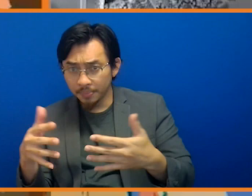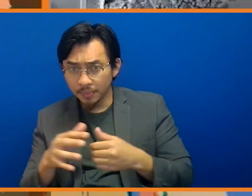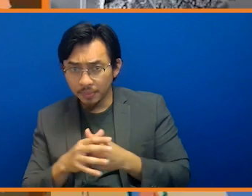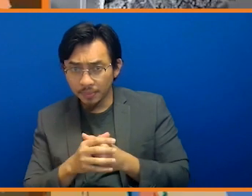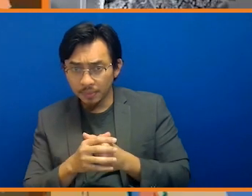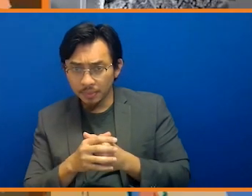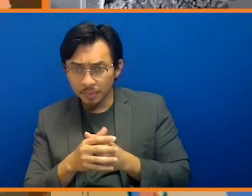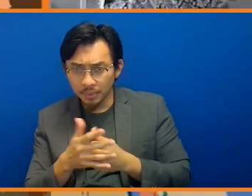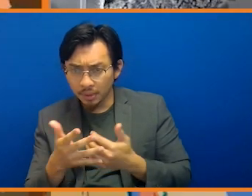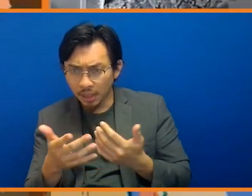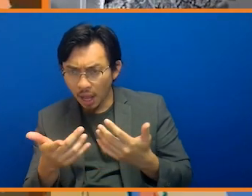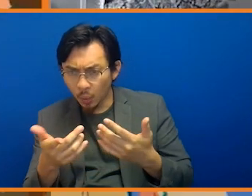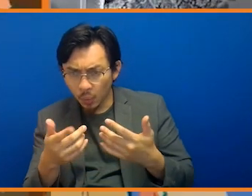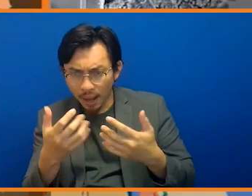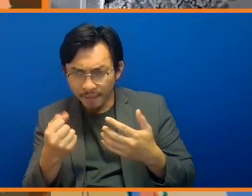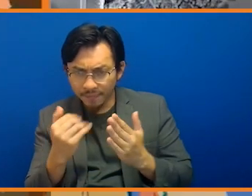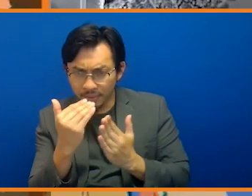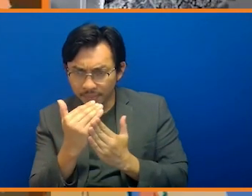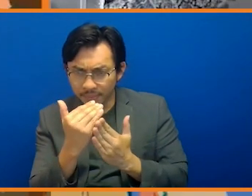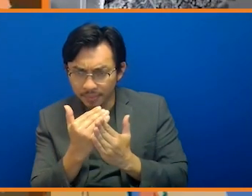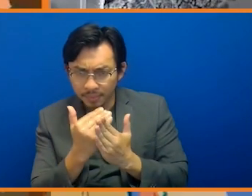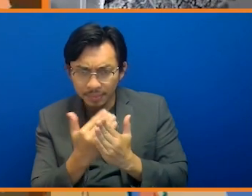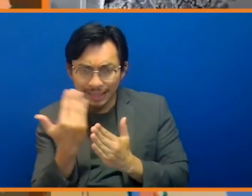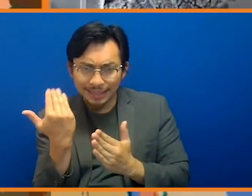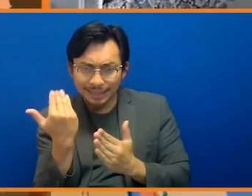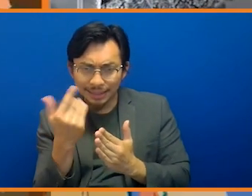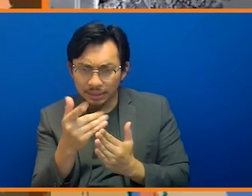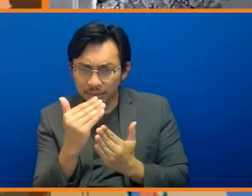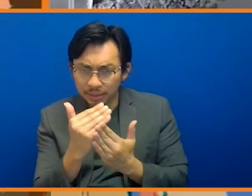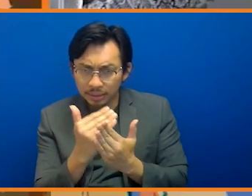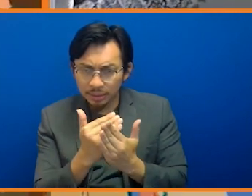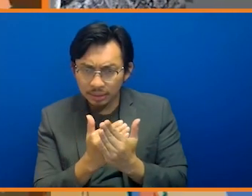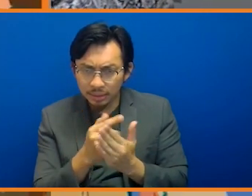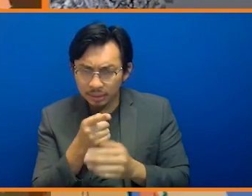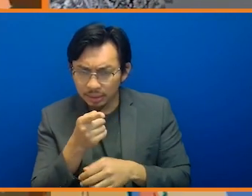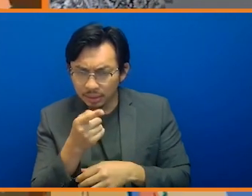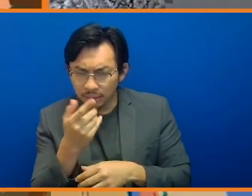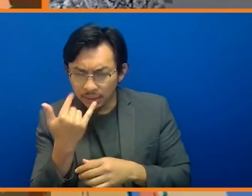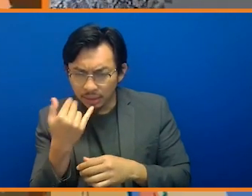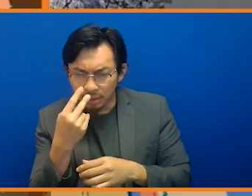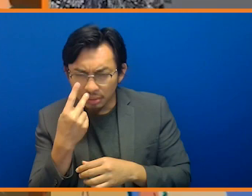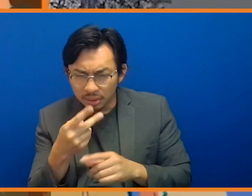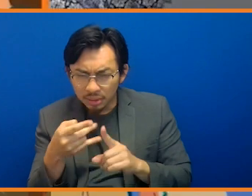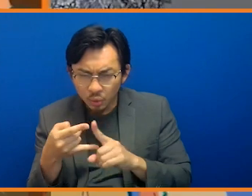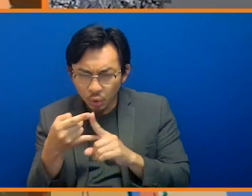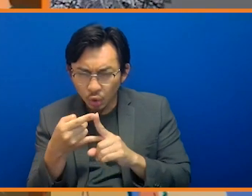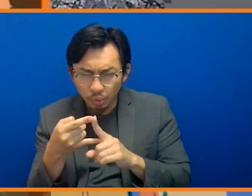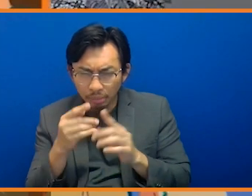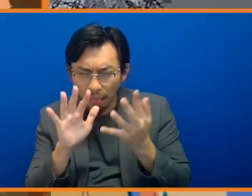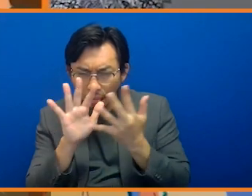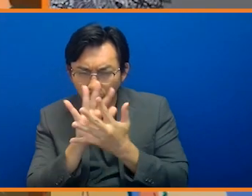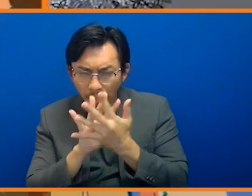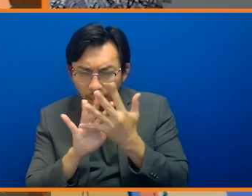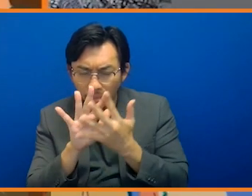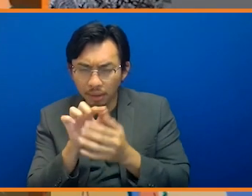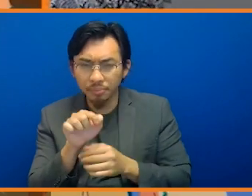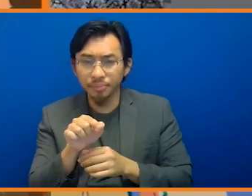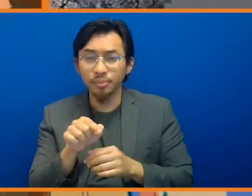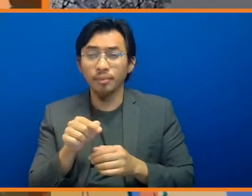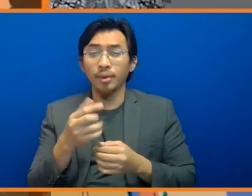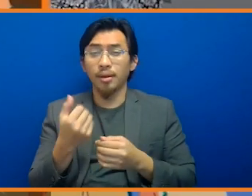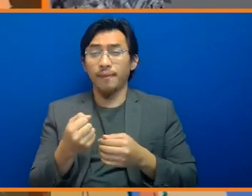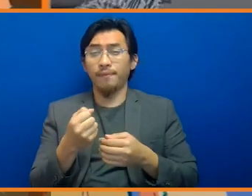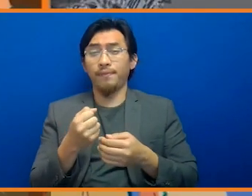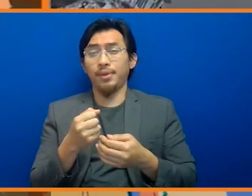Where can we find the guideline that was just shown? It was too blurry through Zoom. Okay, so the guideline we will provide